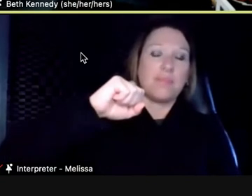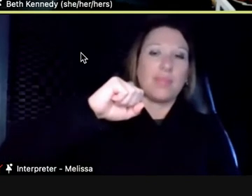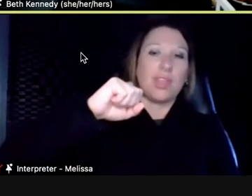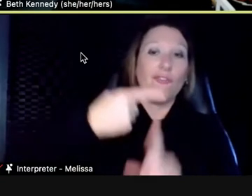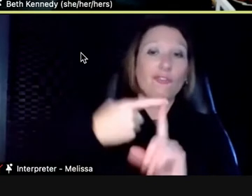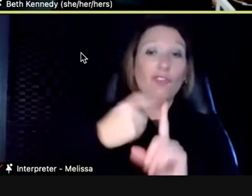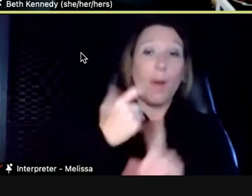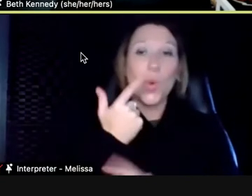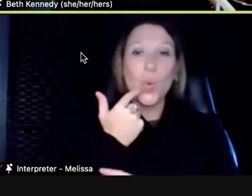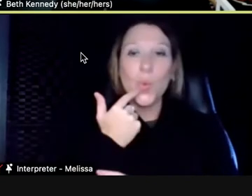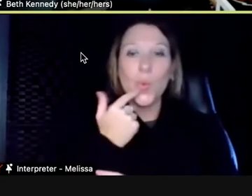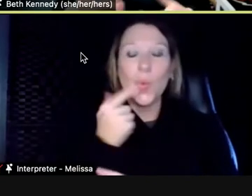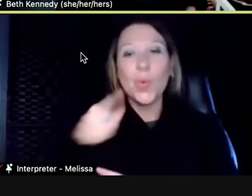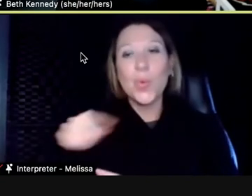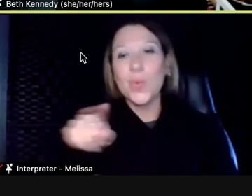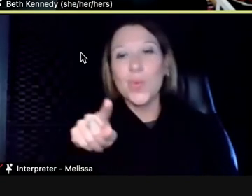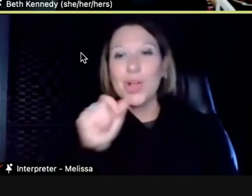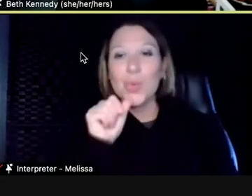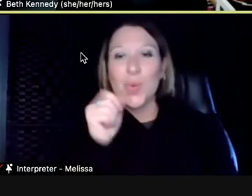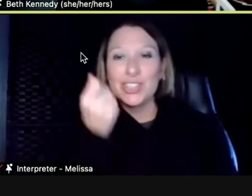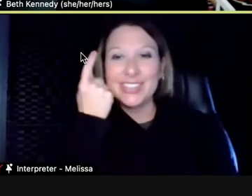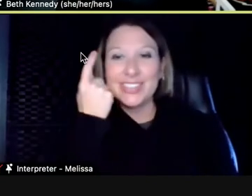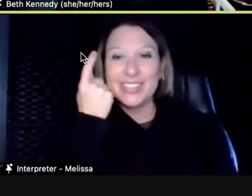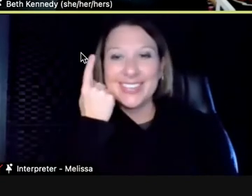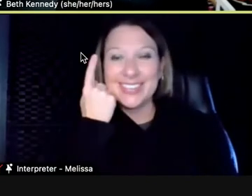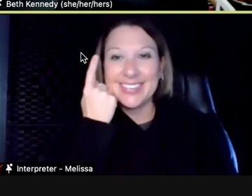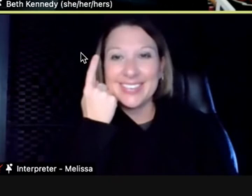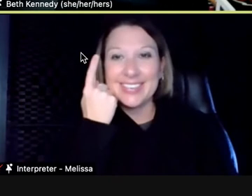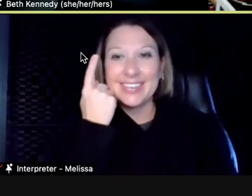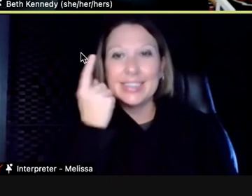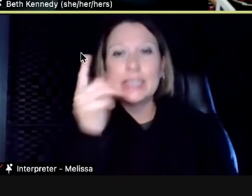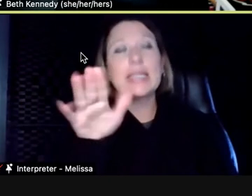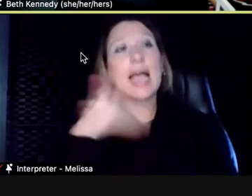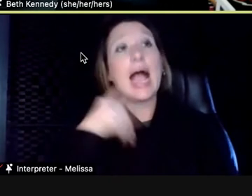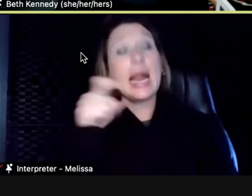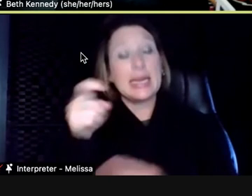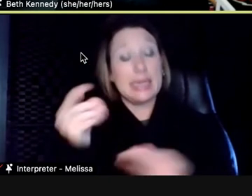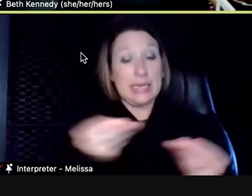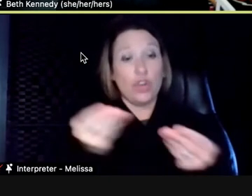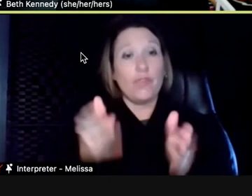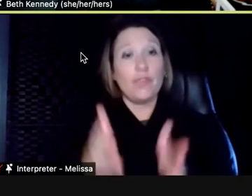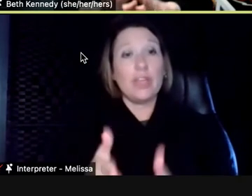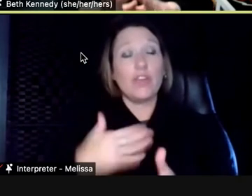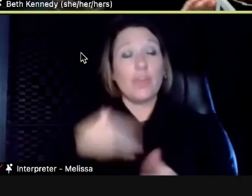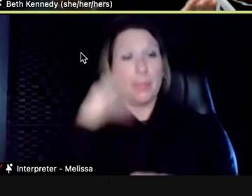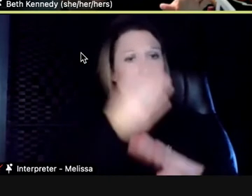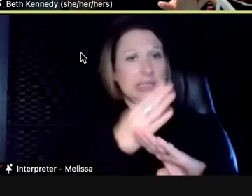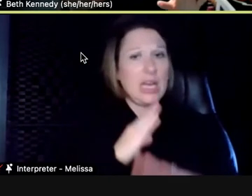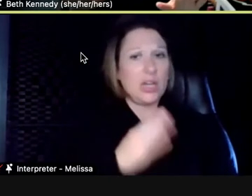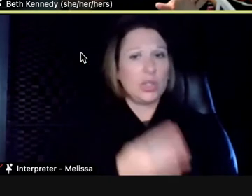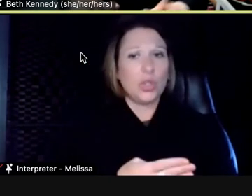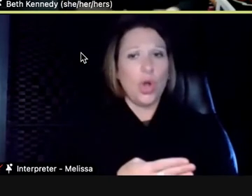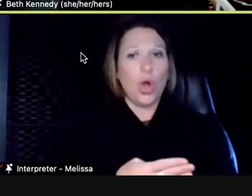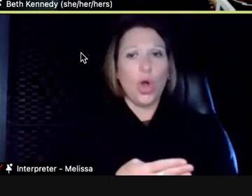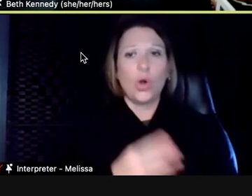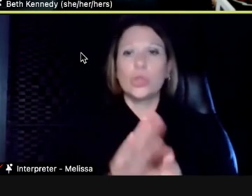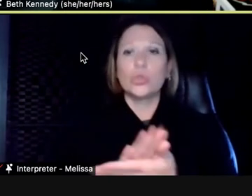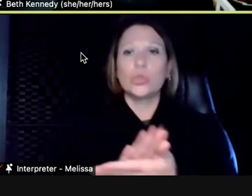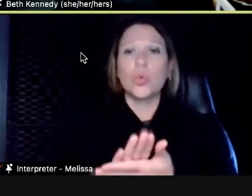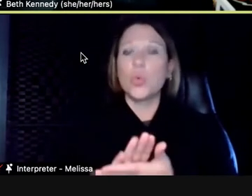you're asking for. Like you say, I need an intervener for my son or daughter. And the school is automatically like, nope, we don't do